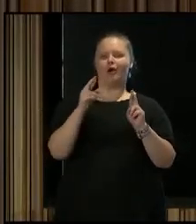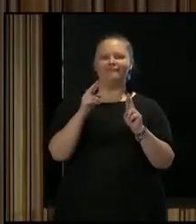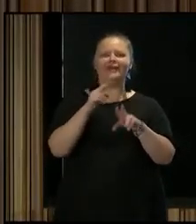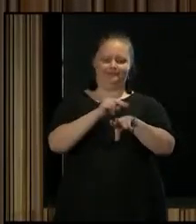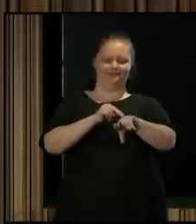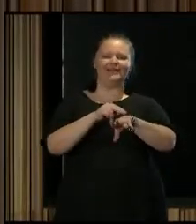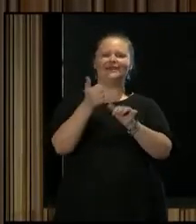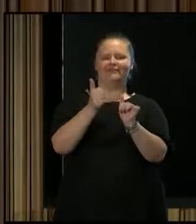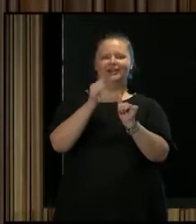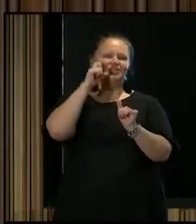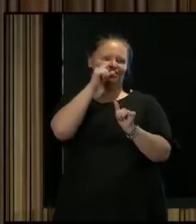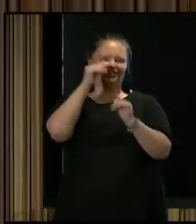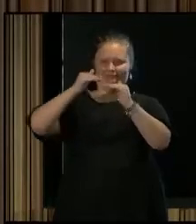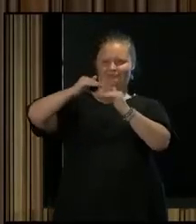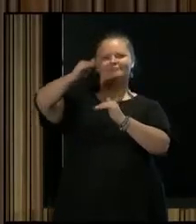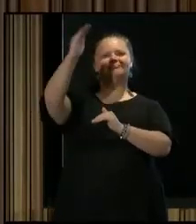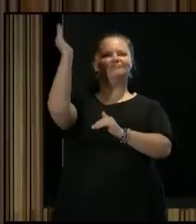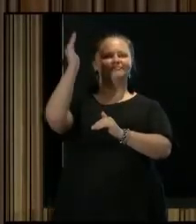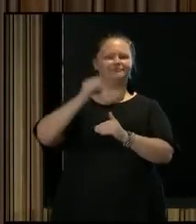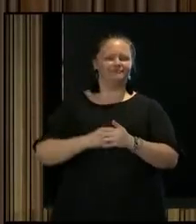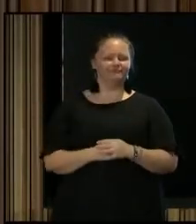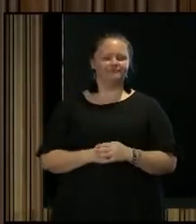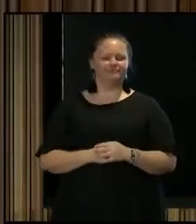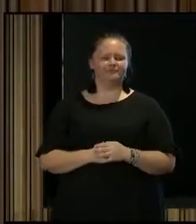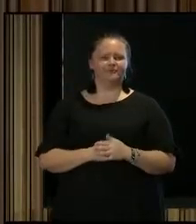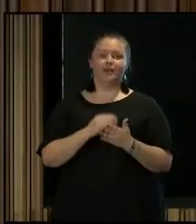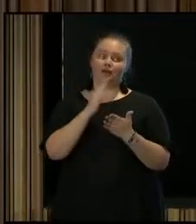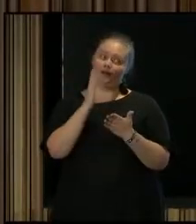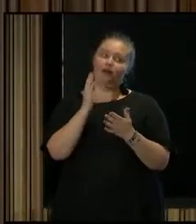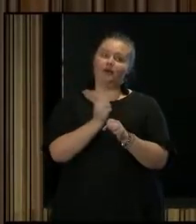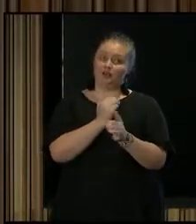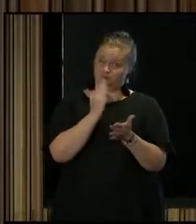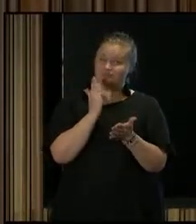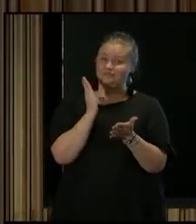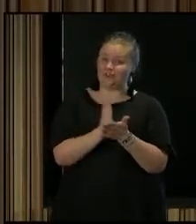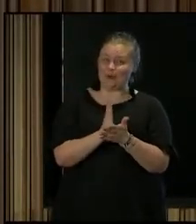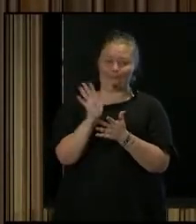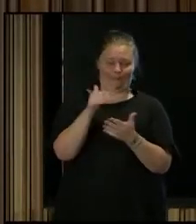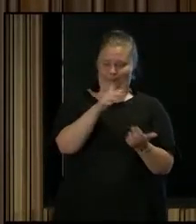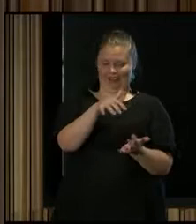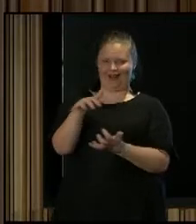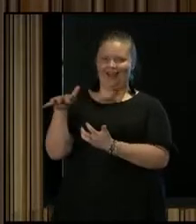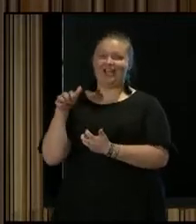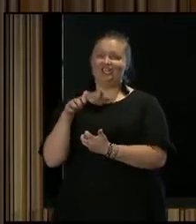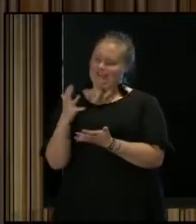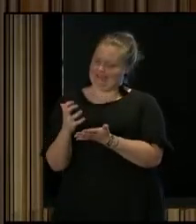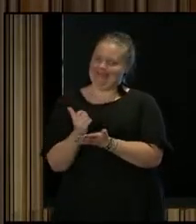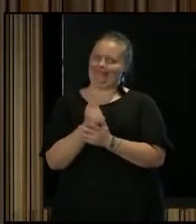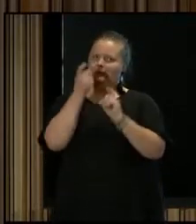Easter we'll be able to open up the rest of the building. But I can assure you that the collections are very safe. I've had lots of inquiries about the